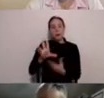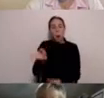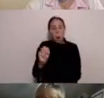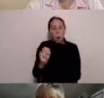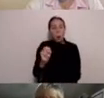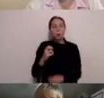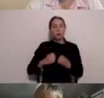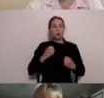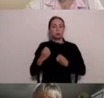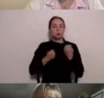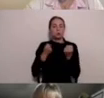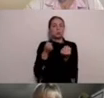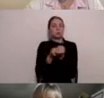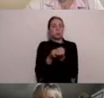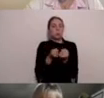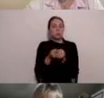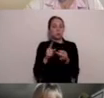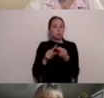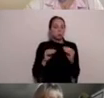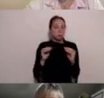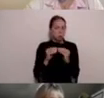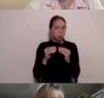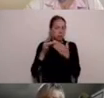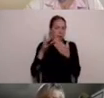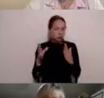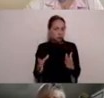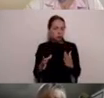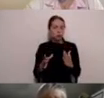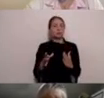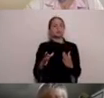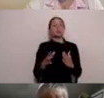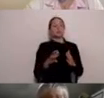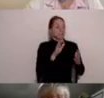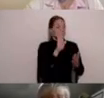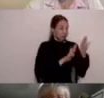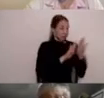that frontline work and transitioning from in-person trainings to online trainings as well.